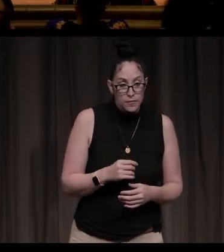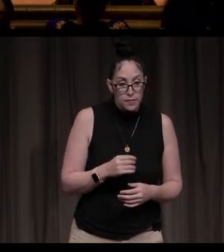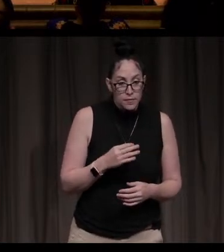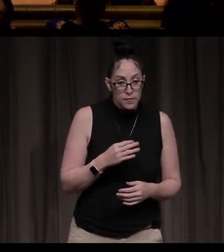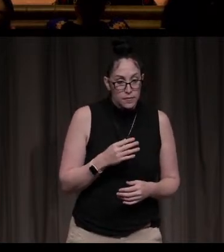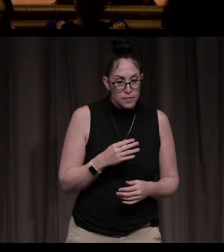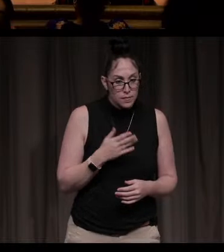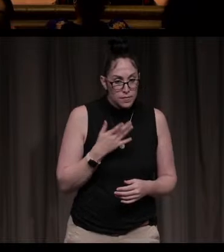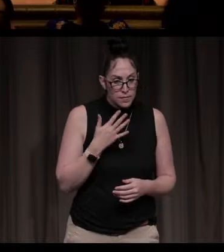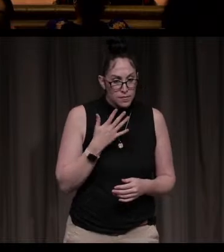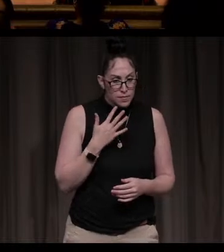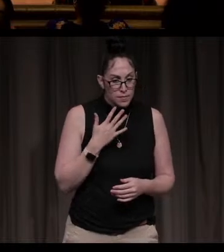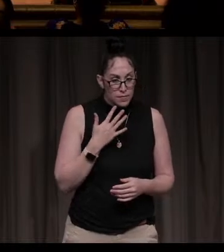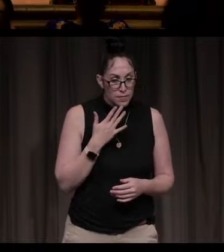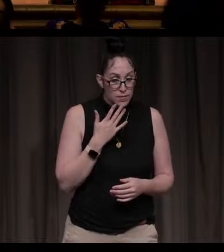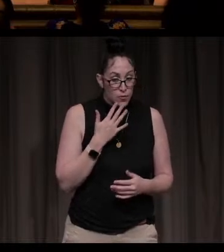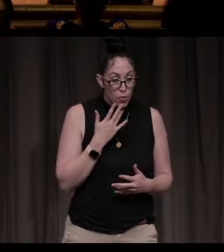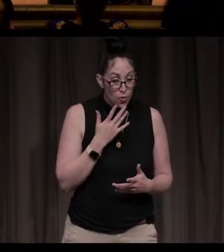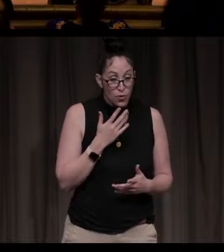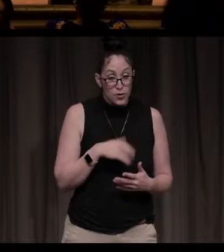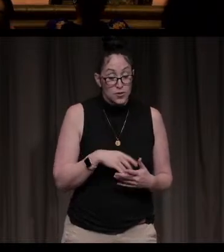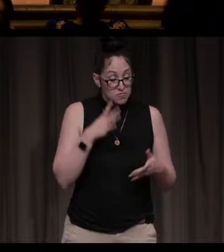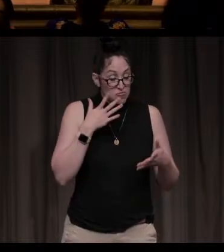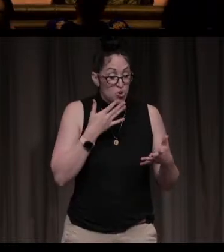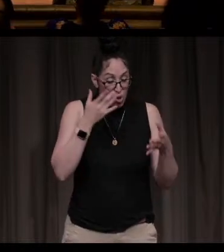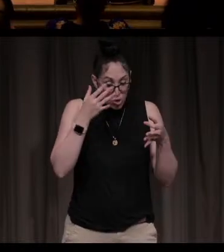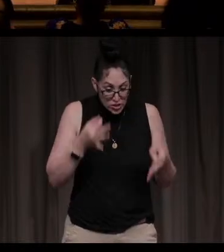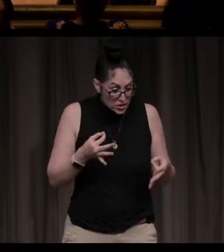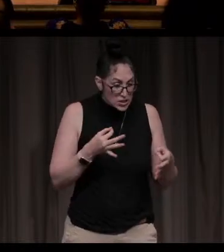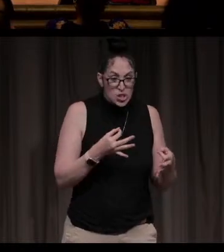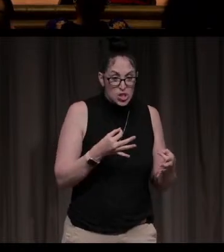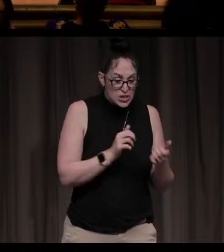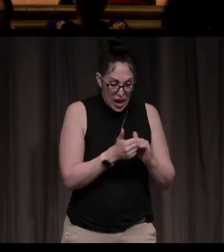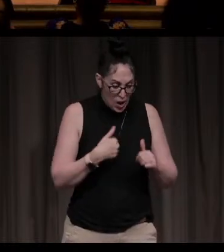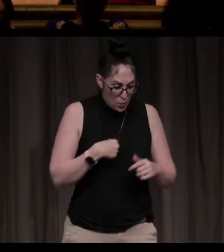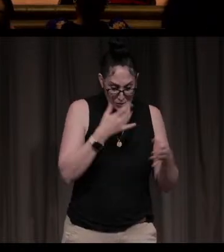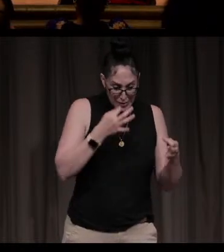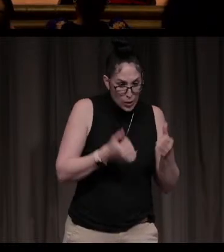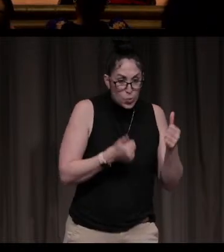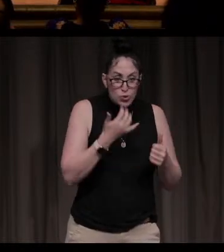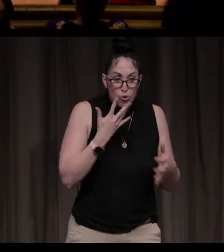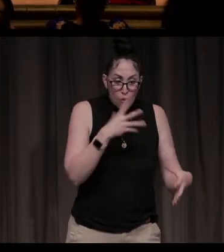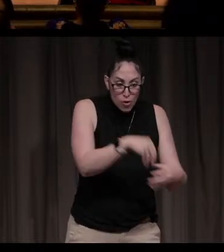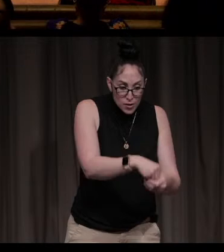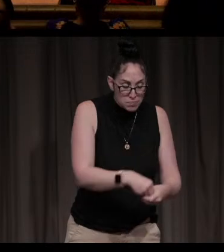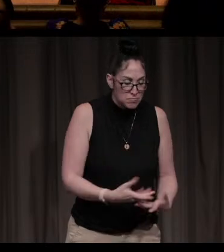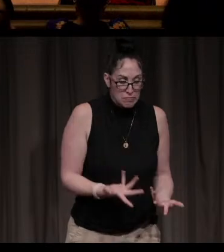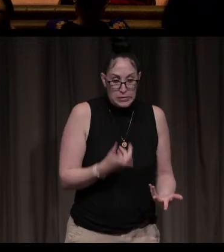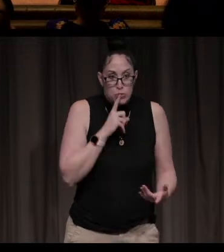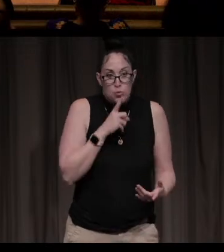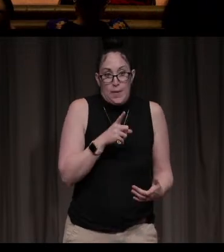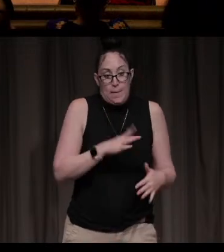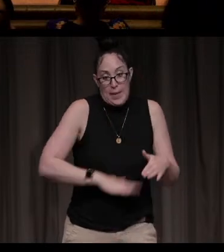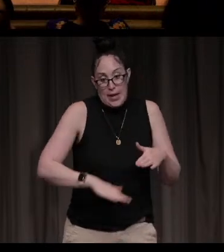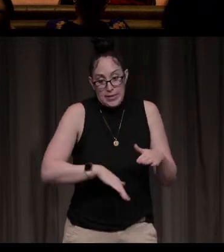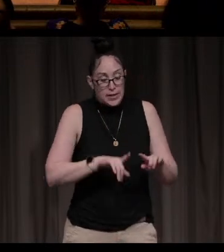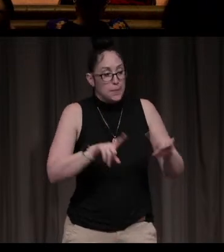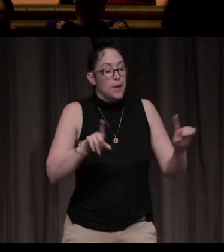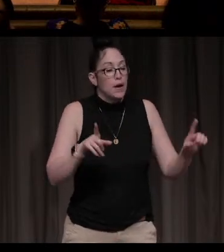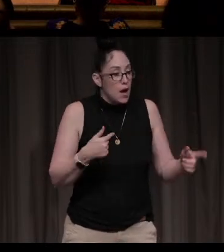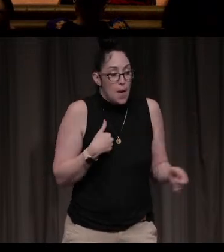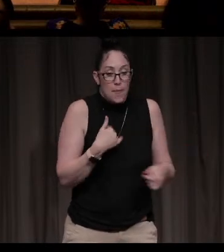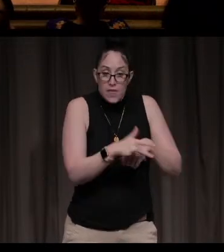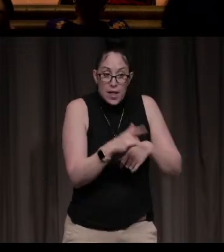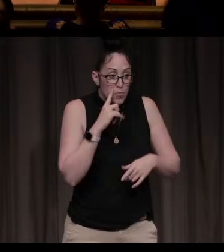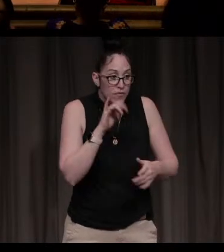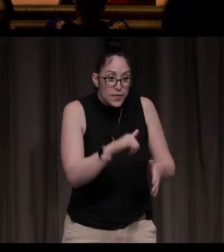color combinations, which is something super formal, super basic. But I opened this for discussion. I don't